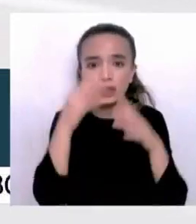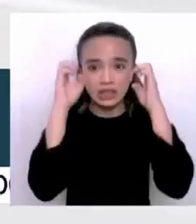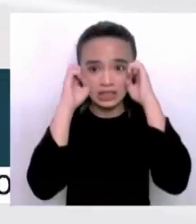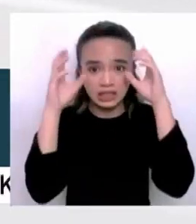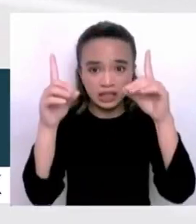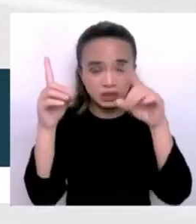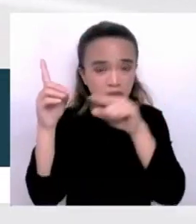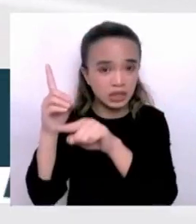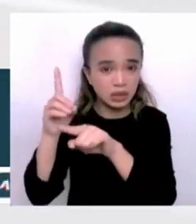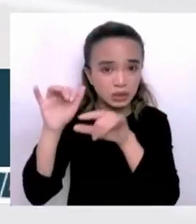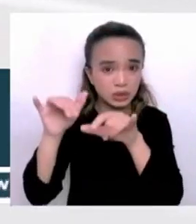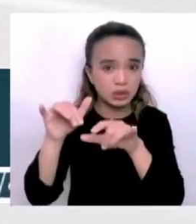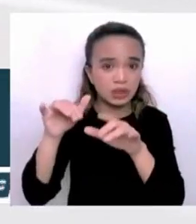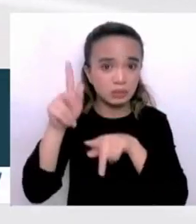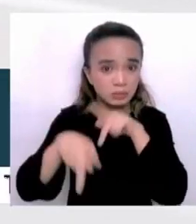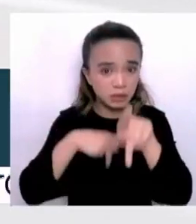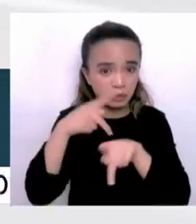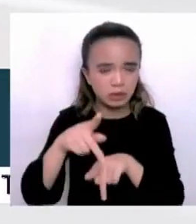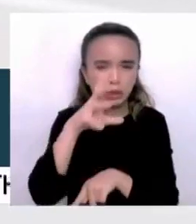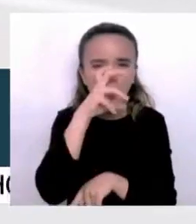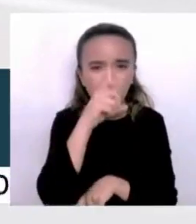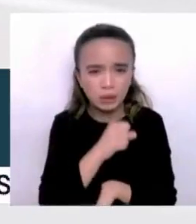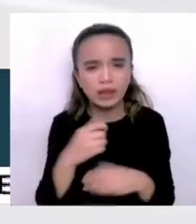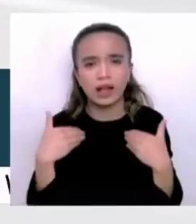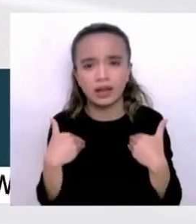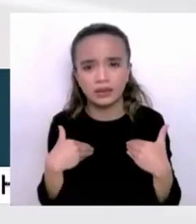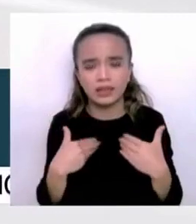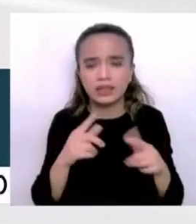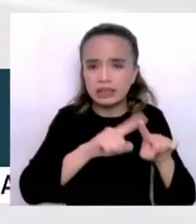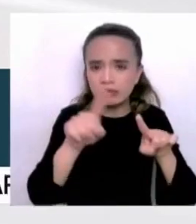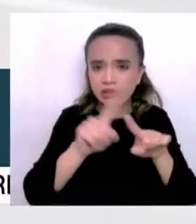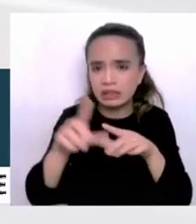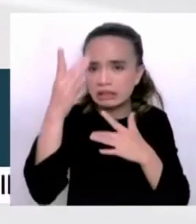natin. May mga comorbidities na yan. How can